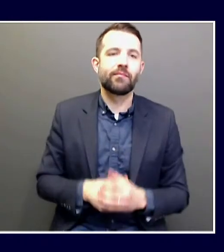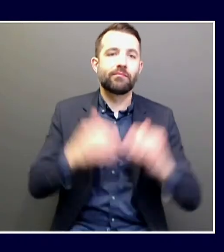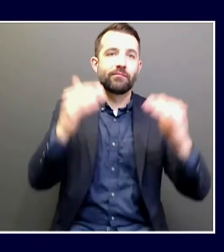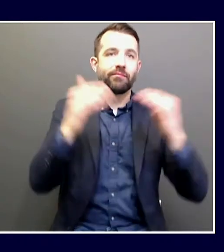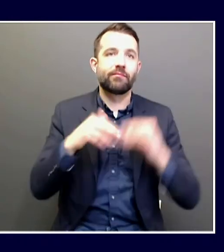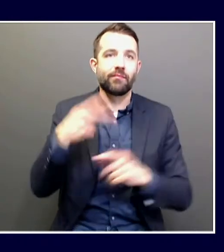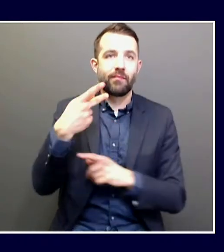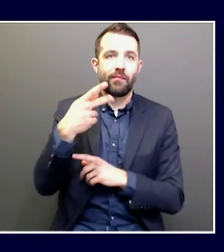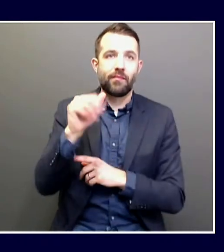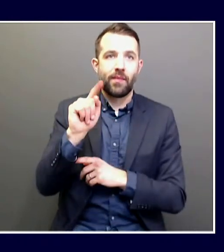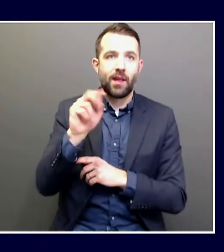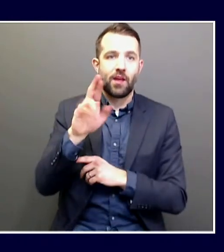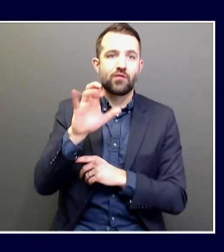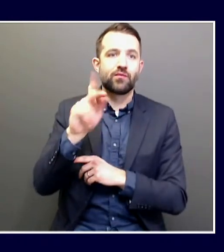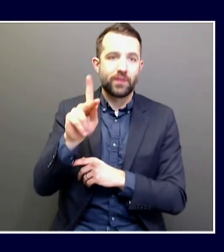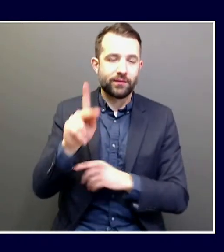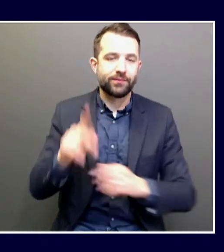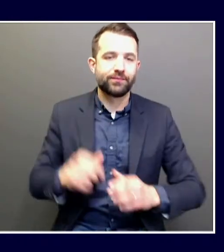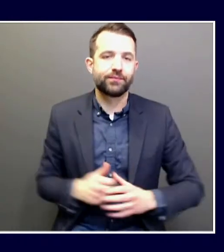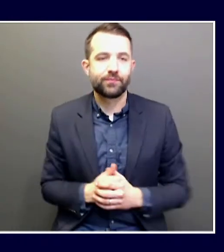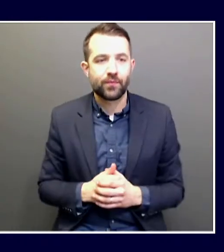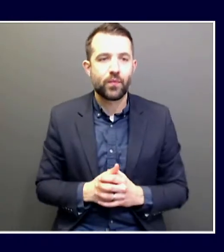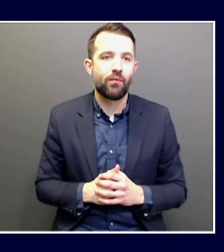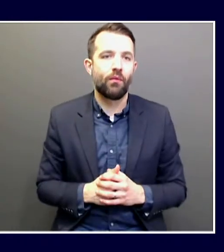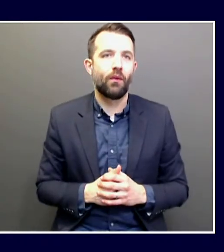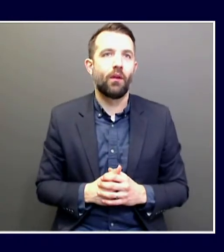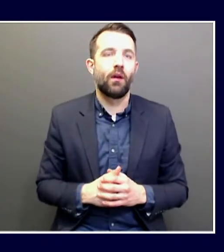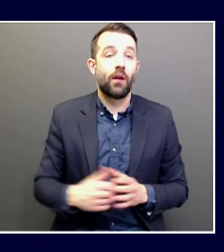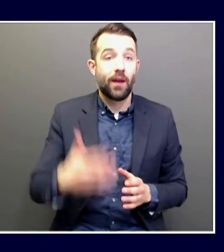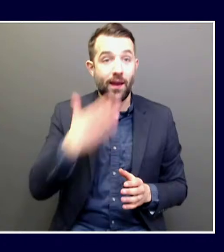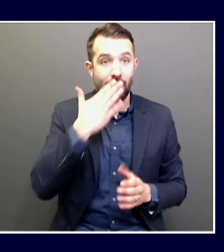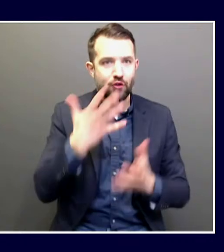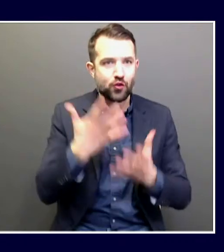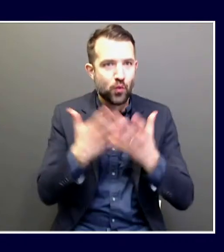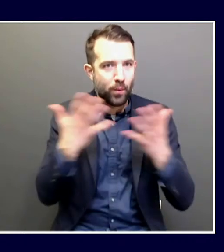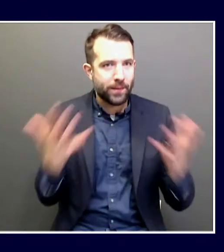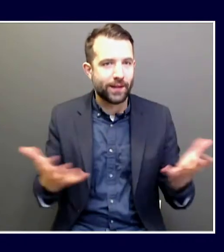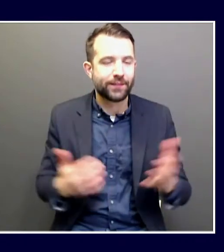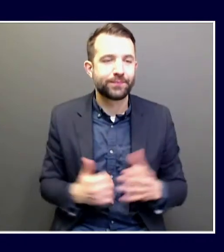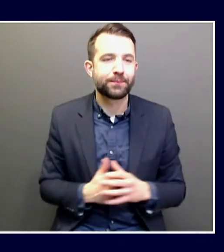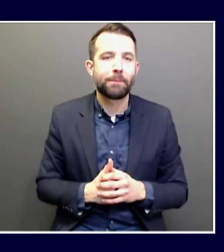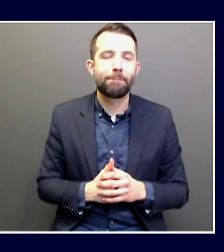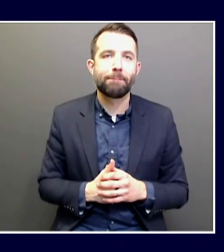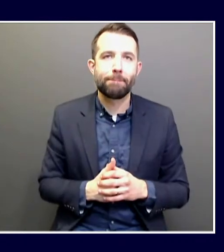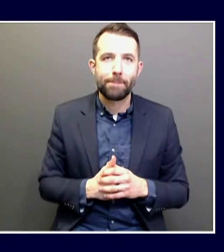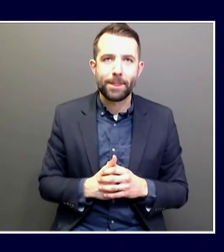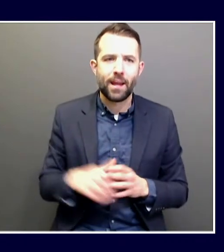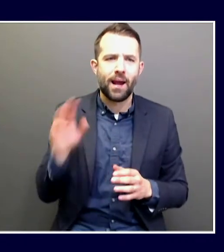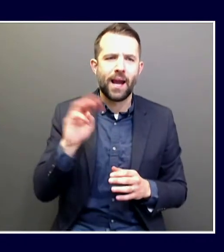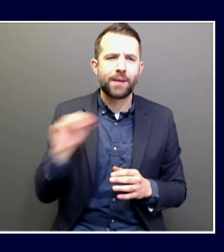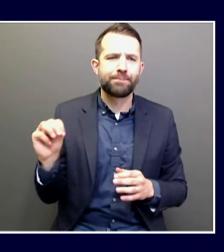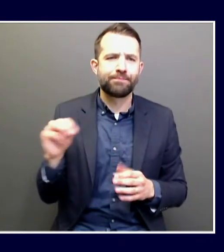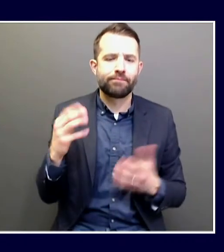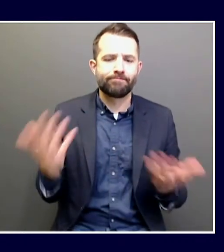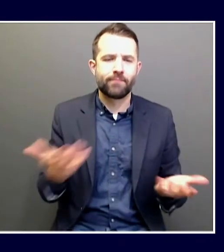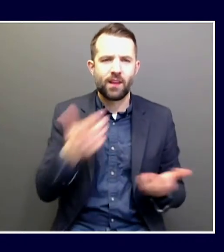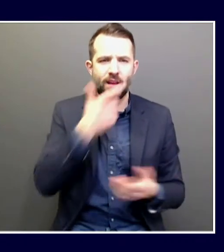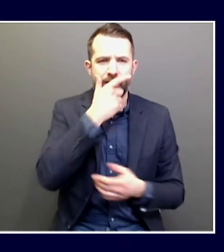next. Thank you very much. Wanted to make sure I have my mind